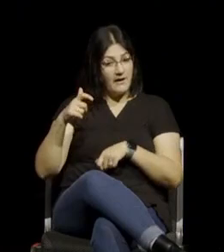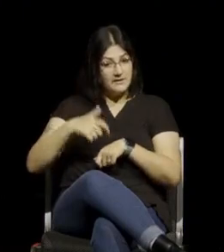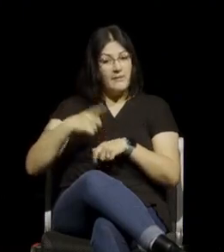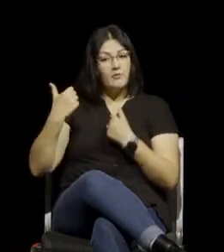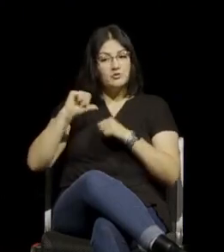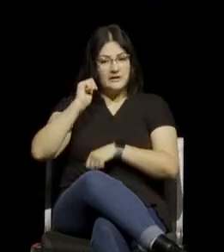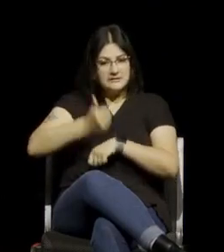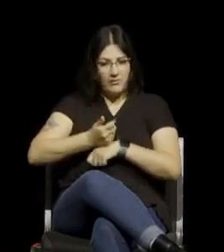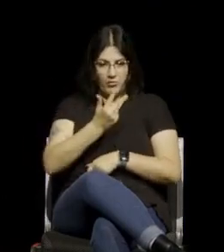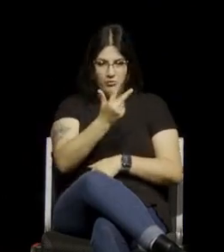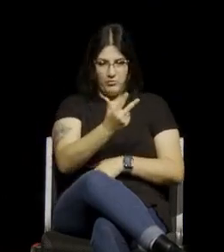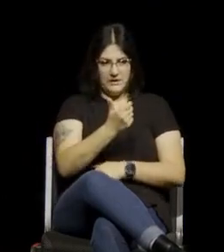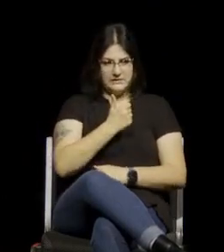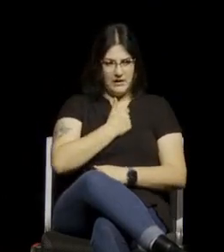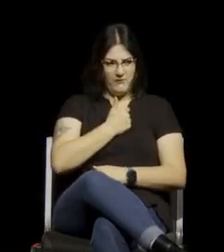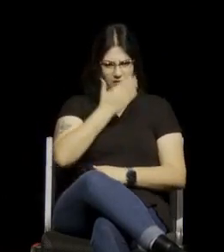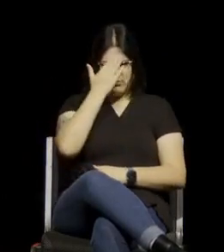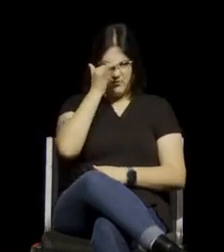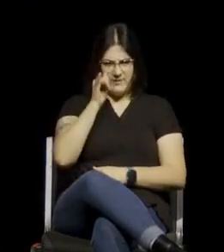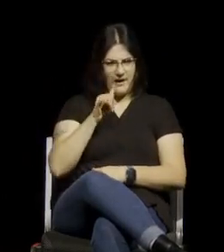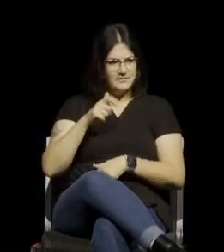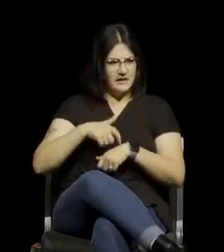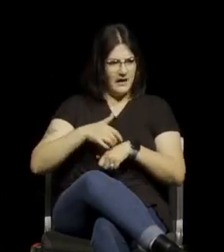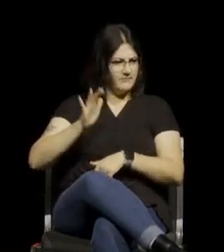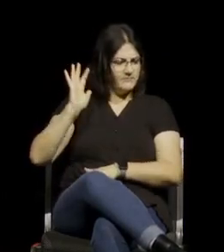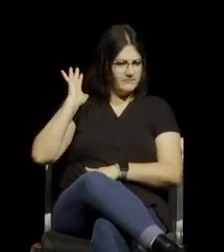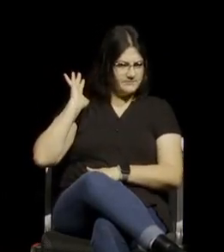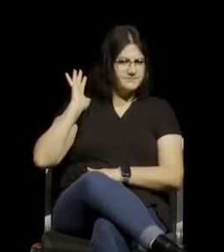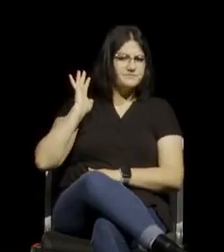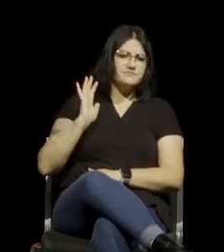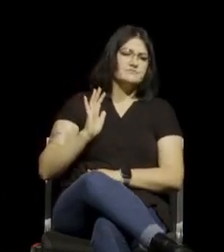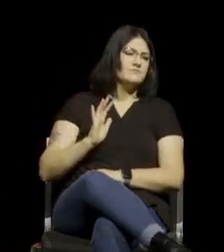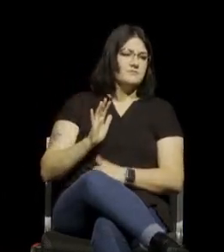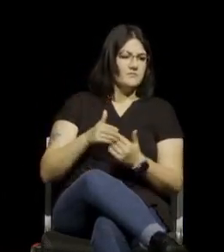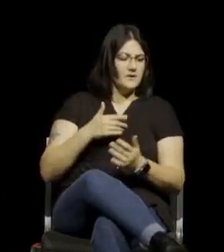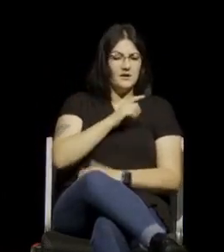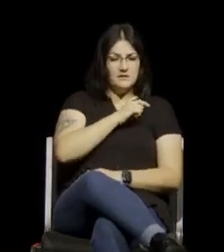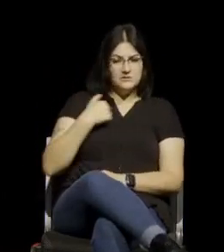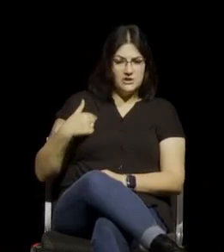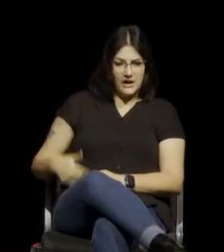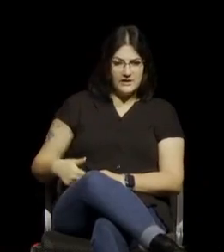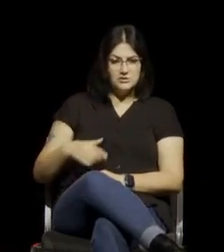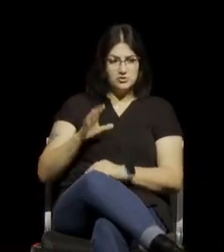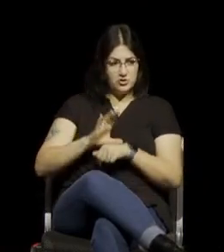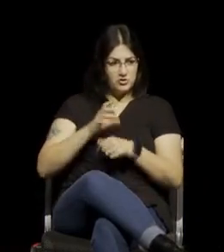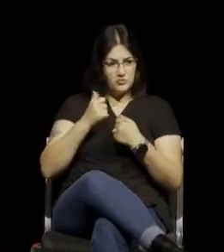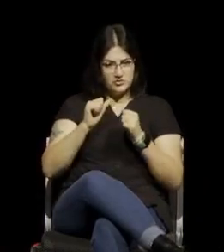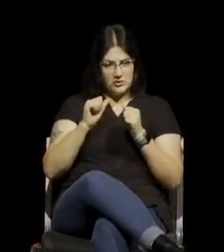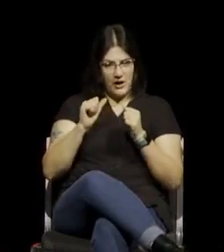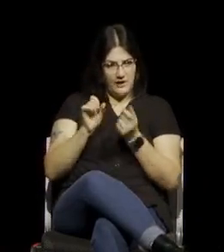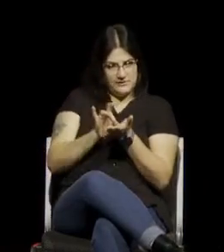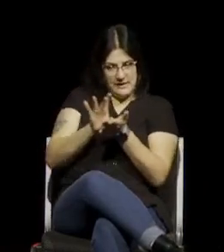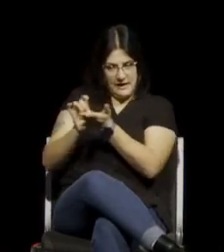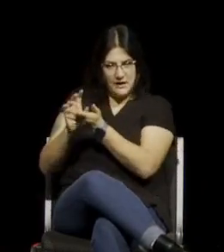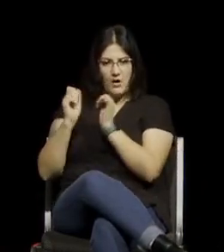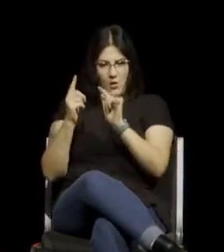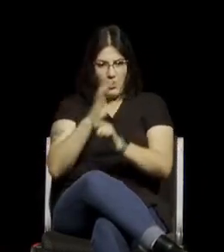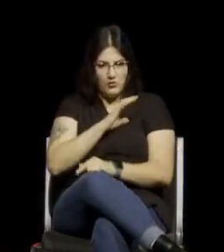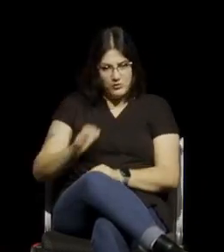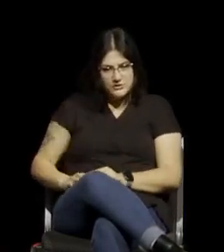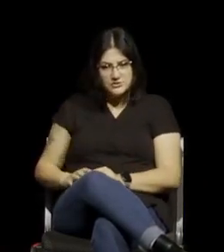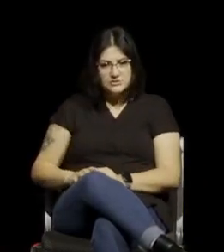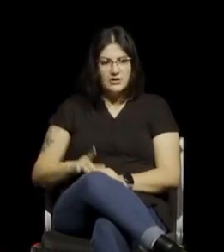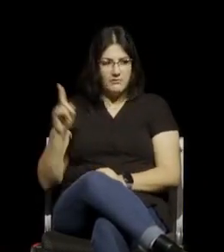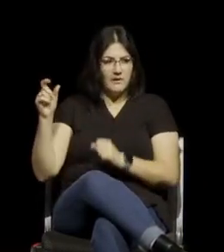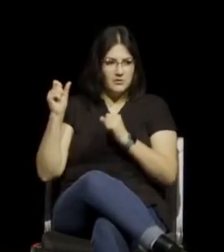the three-self, you know, movement and the Chinese church and try to root out all Christianity and institute atheism